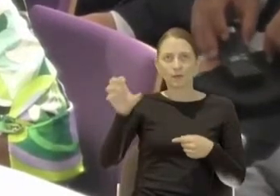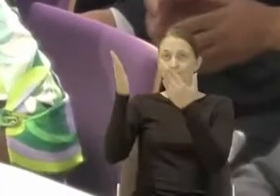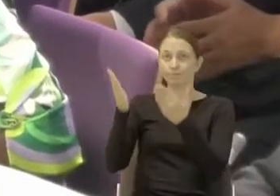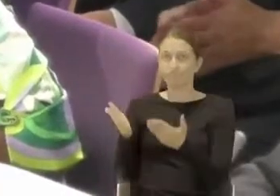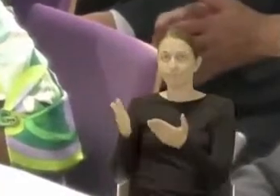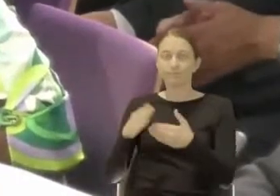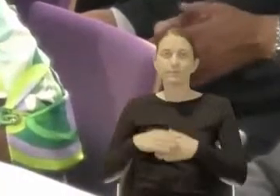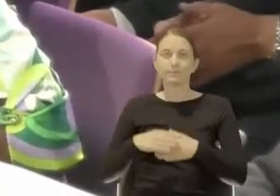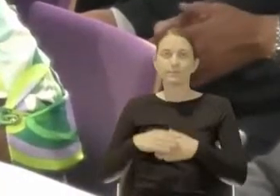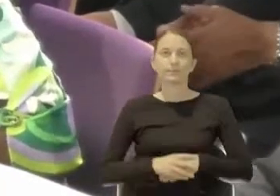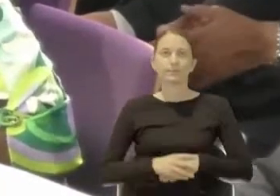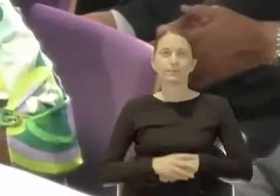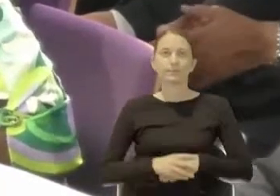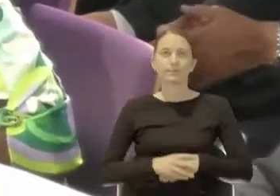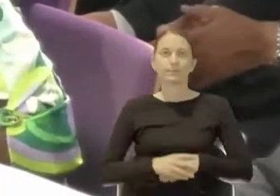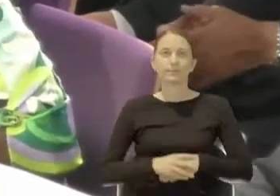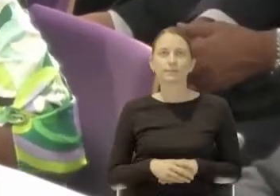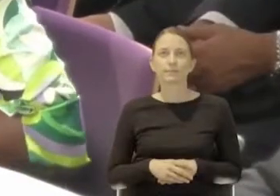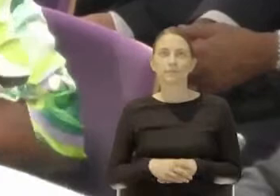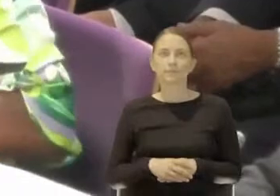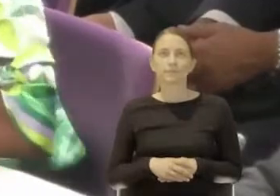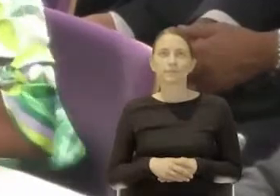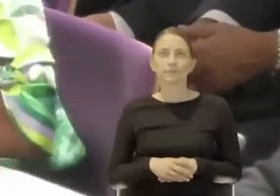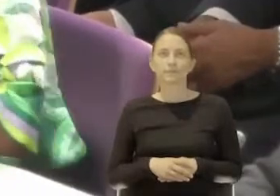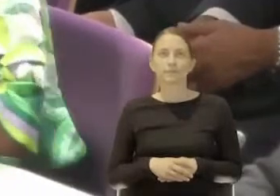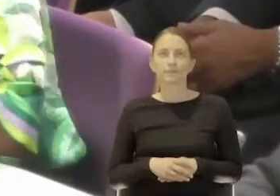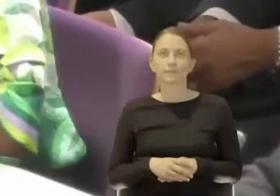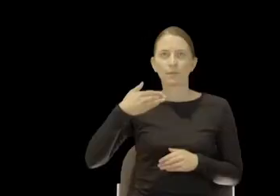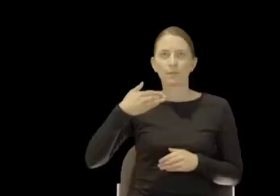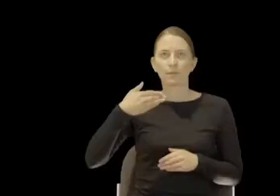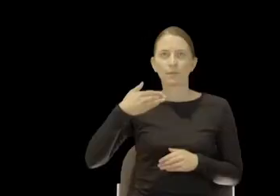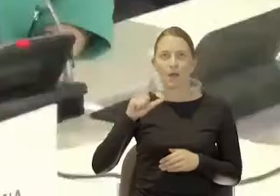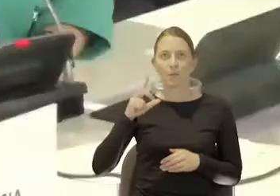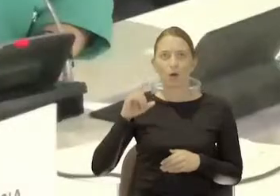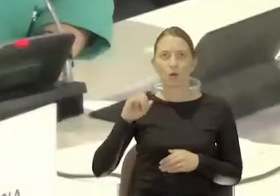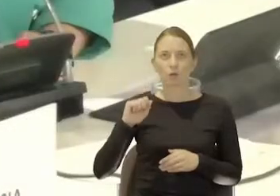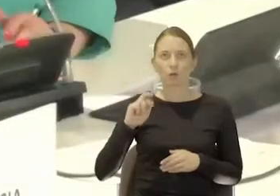Jarosinska-Jedinak. Welcome, Honourable.